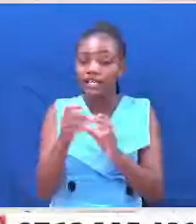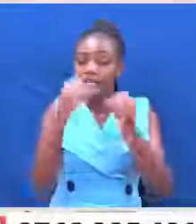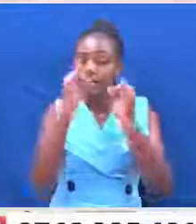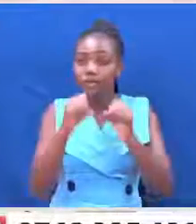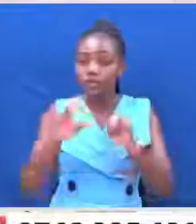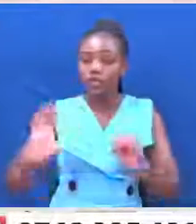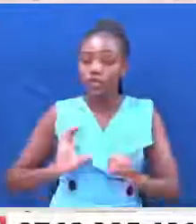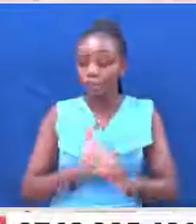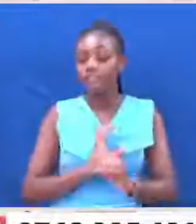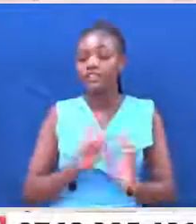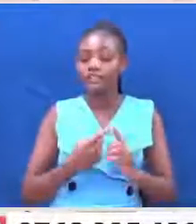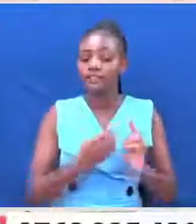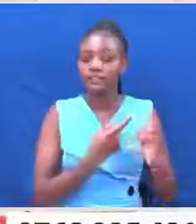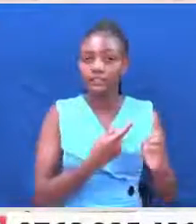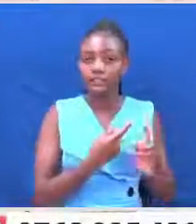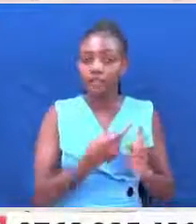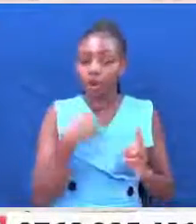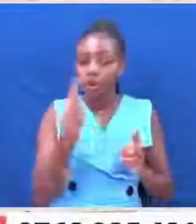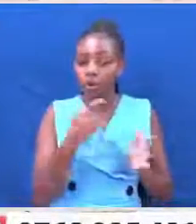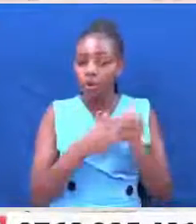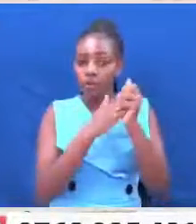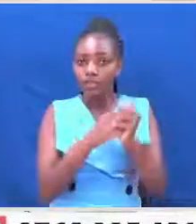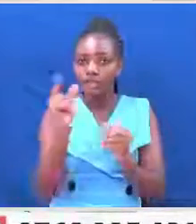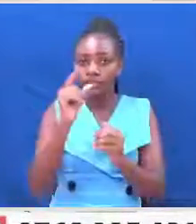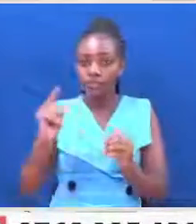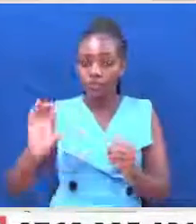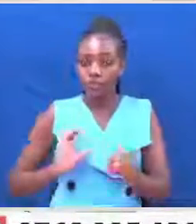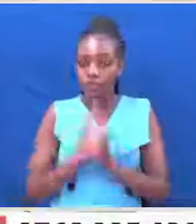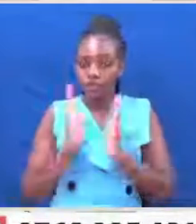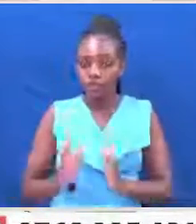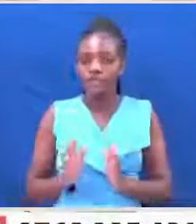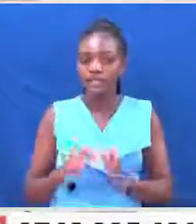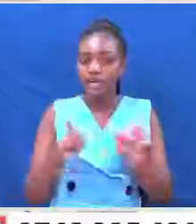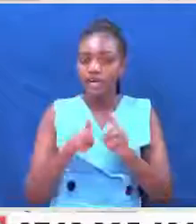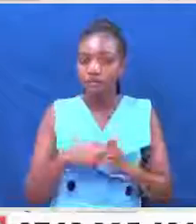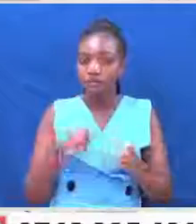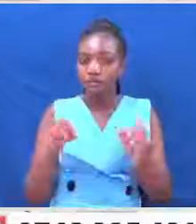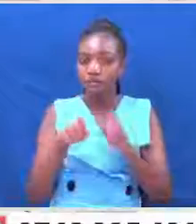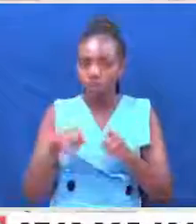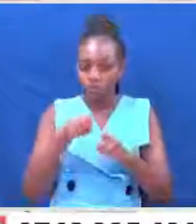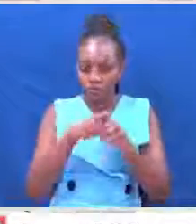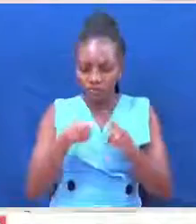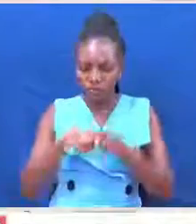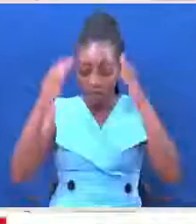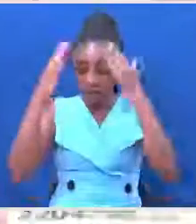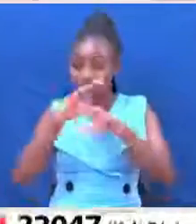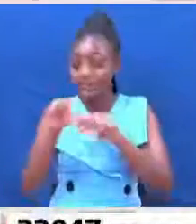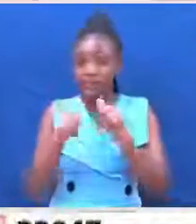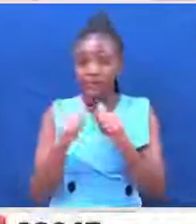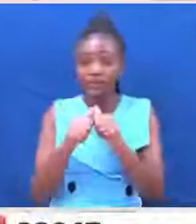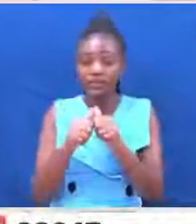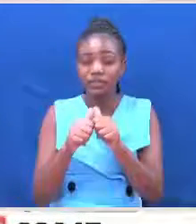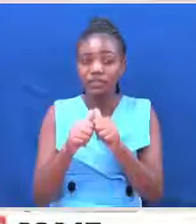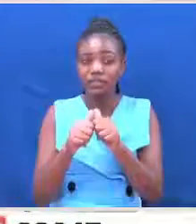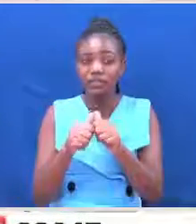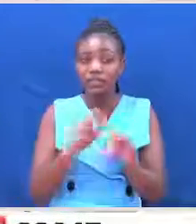implementation committees led by our regional commissioners, so that we are also able to focus not just